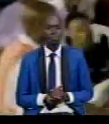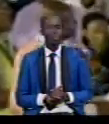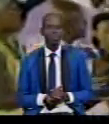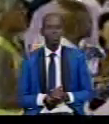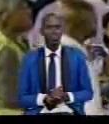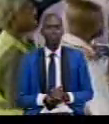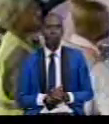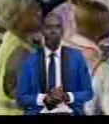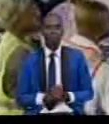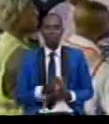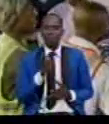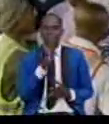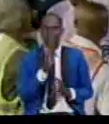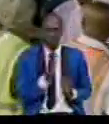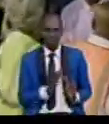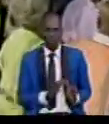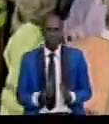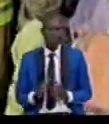Get ready.